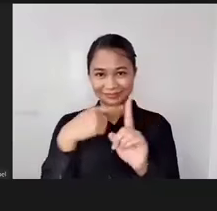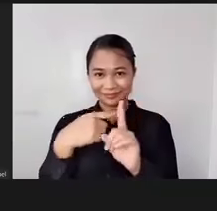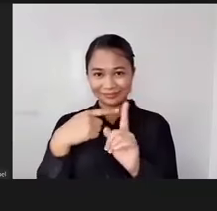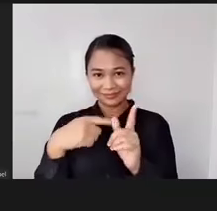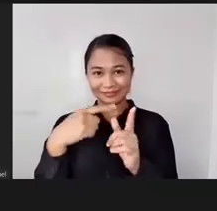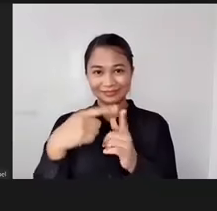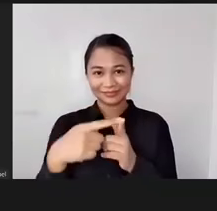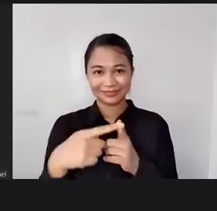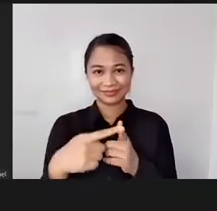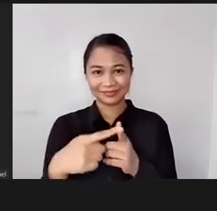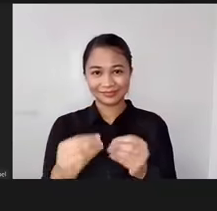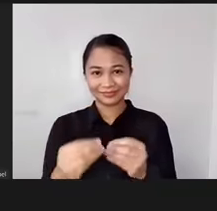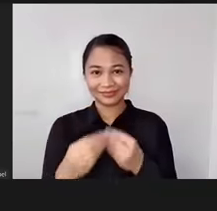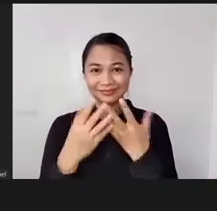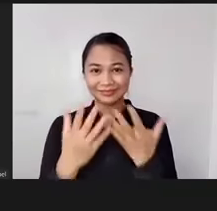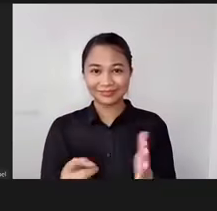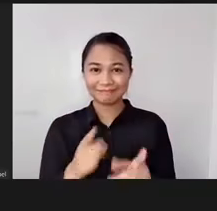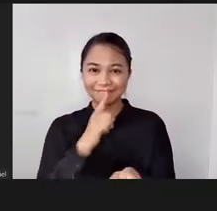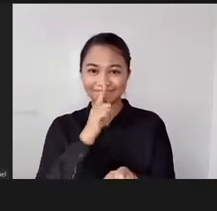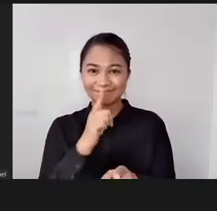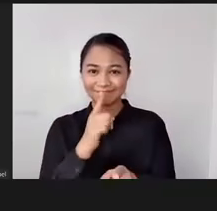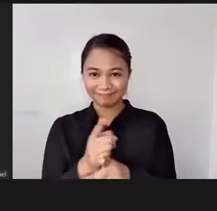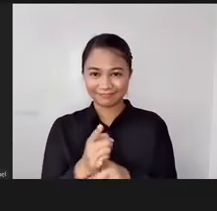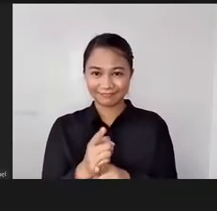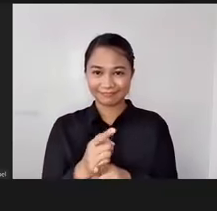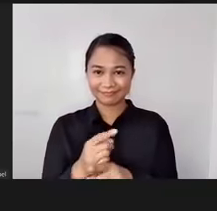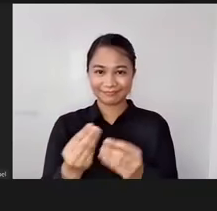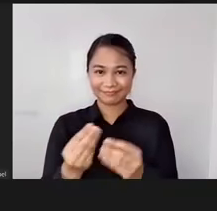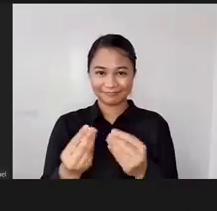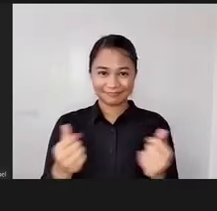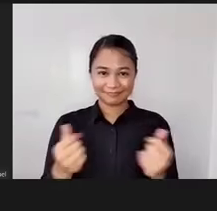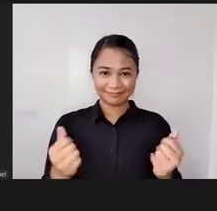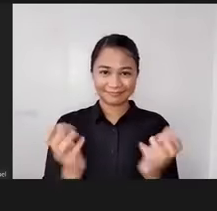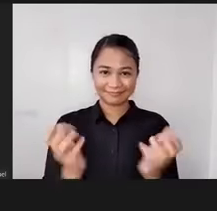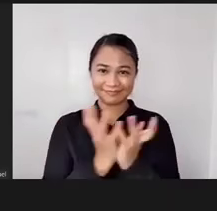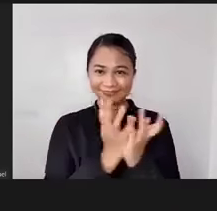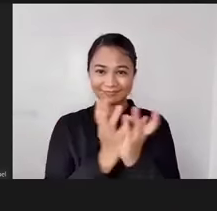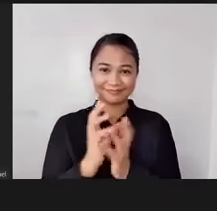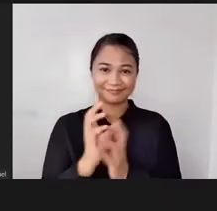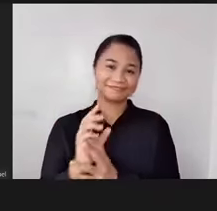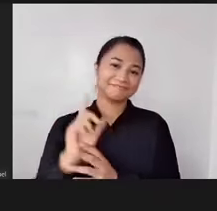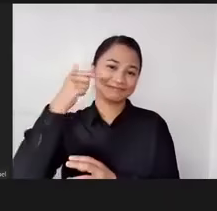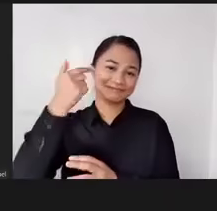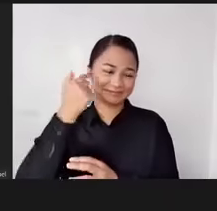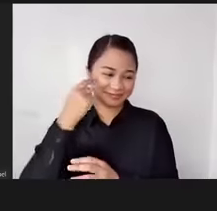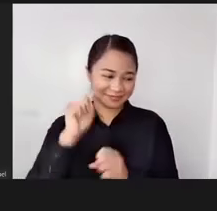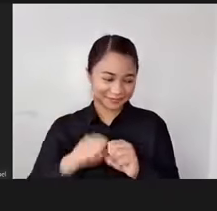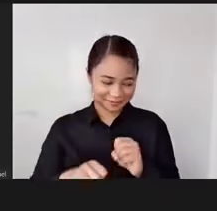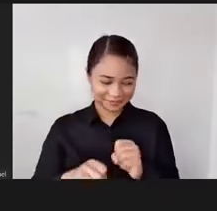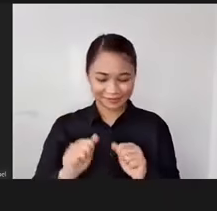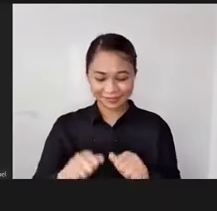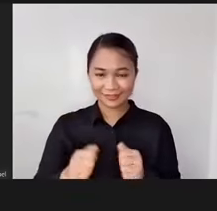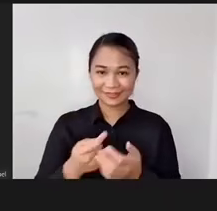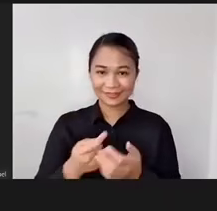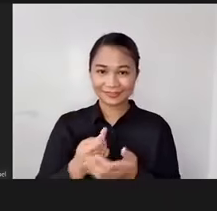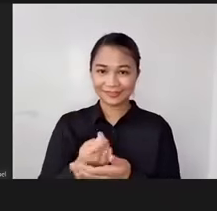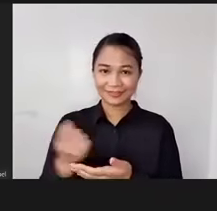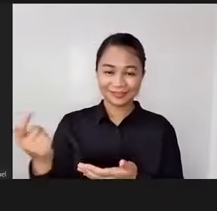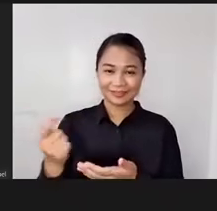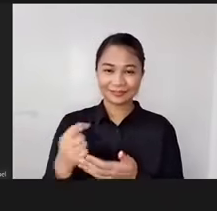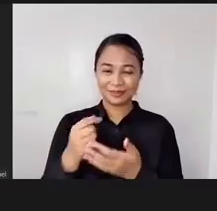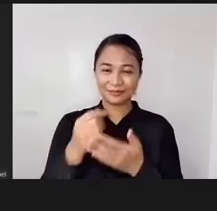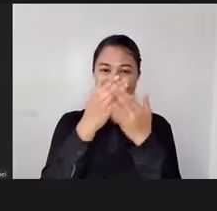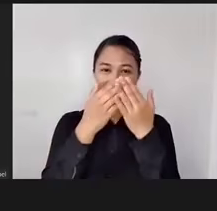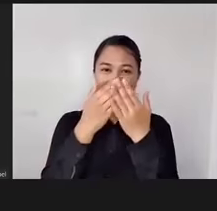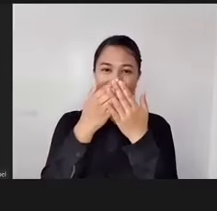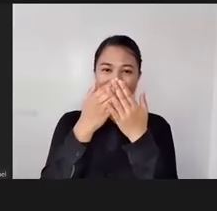for communities to get electricity. The importance of using innovative solution or innovative solutions and